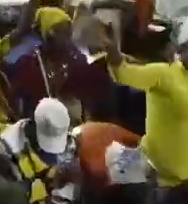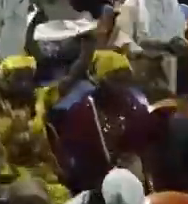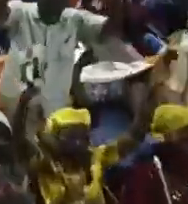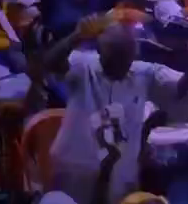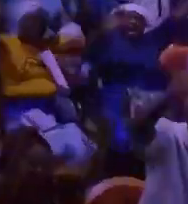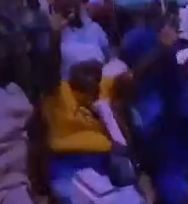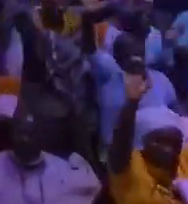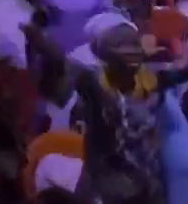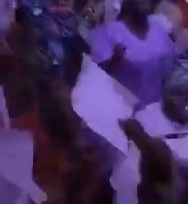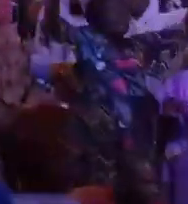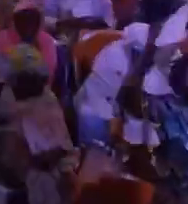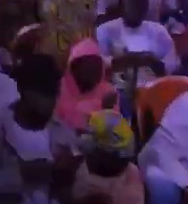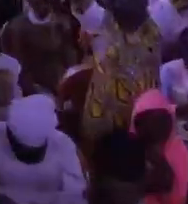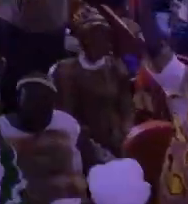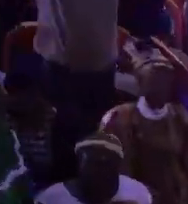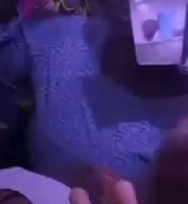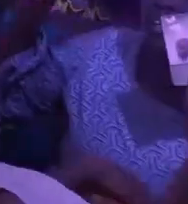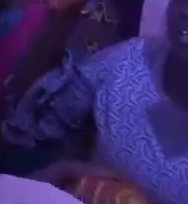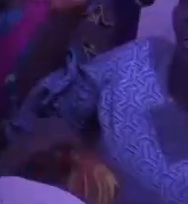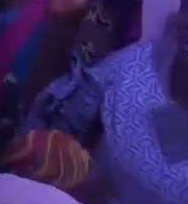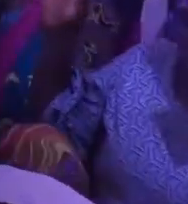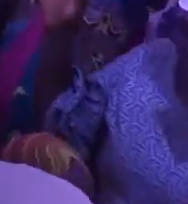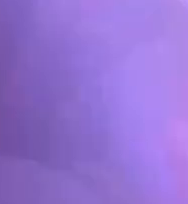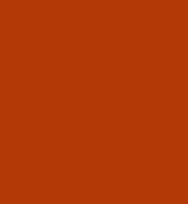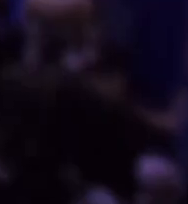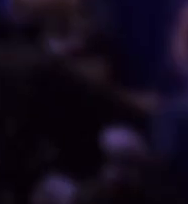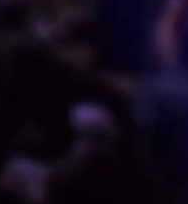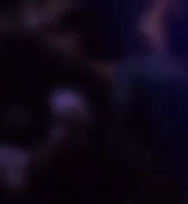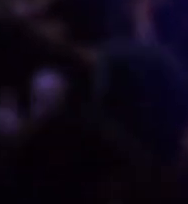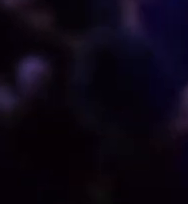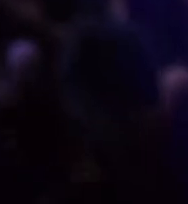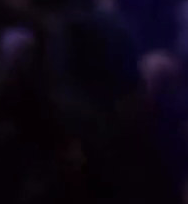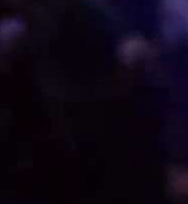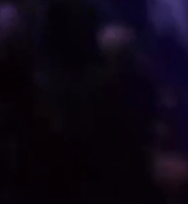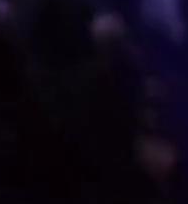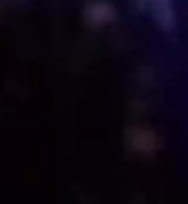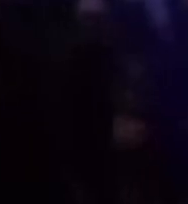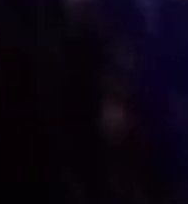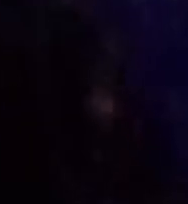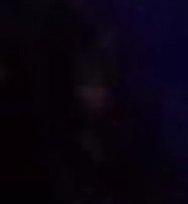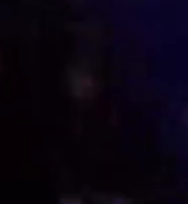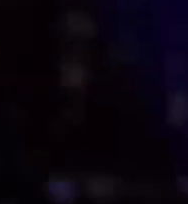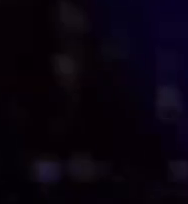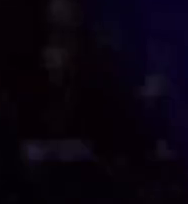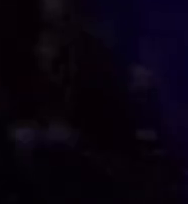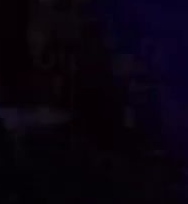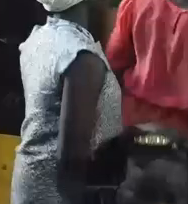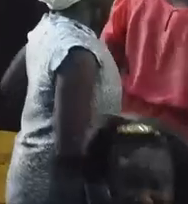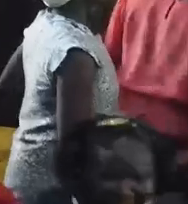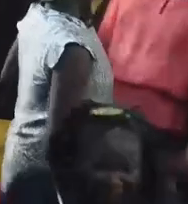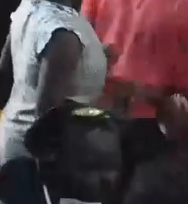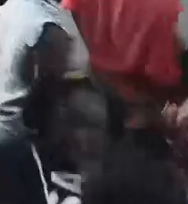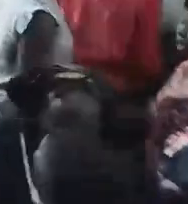lu fu wa pe ojo meje to ku ko mo ojo pari o gbona giri giri monday september 11 titi wo sunday september 17 odun yi